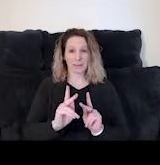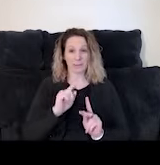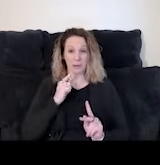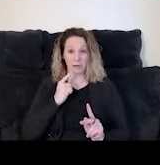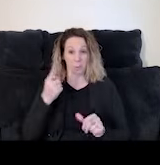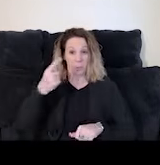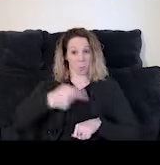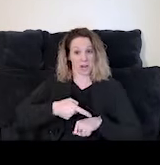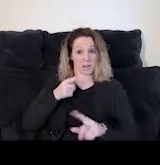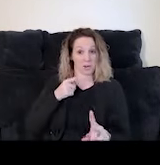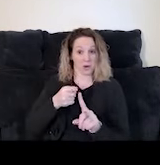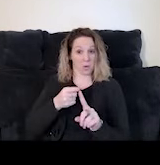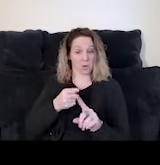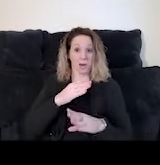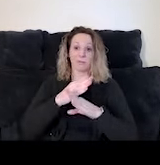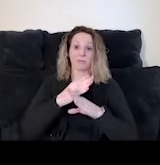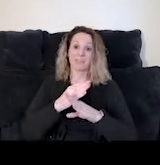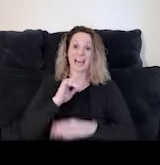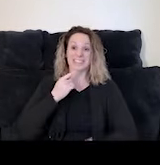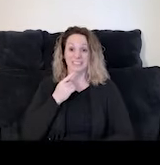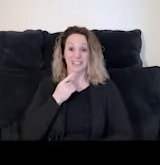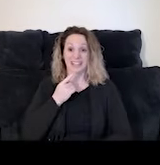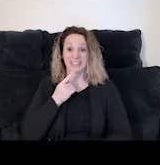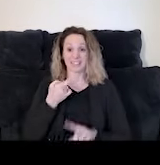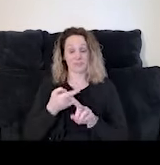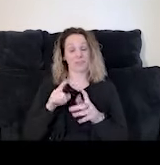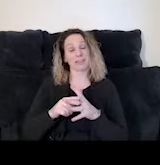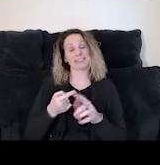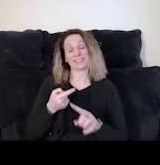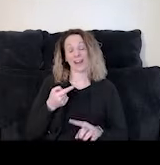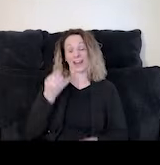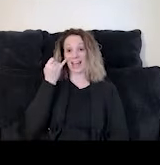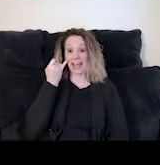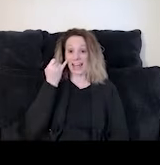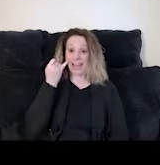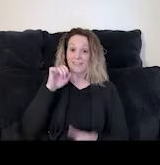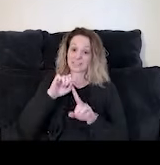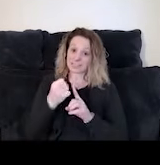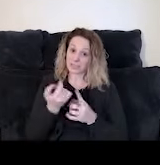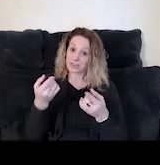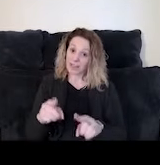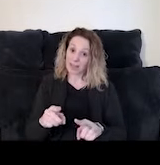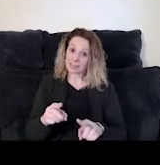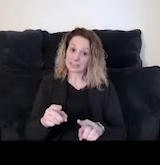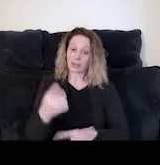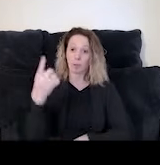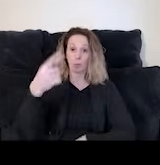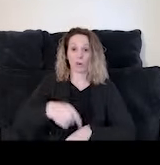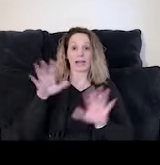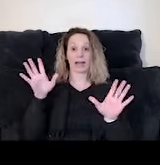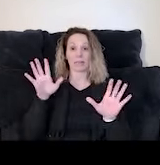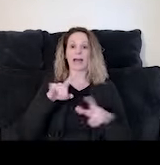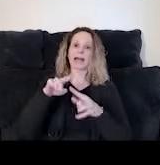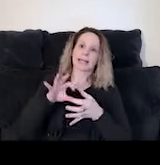all. Our goal, again, is to prevent crisis from the get-go. But if they're in crisis, that it happens once and they get connected